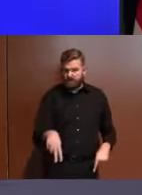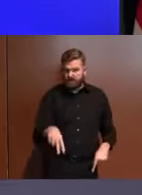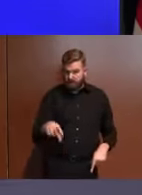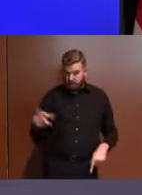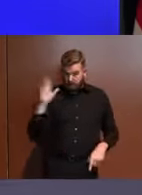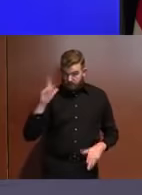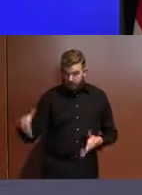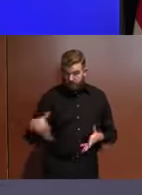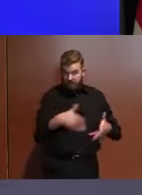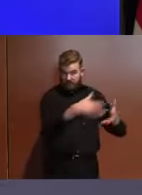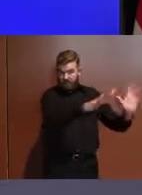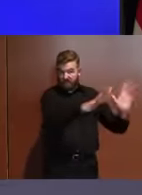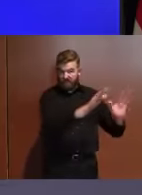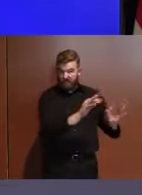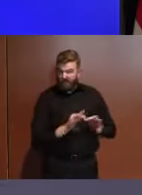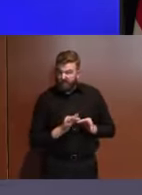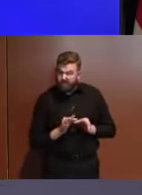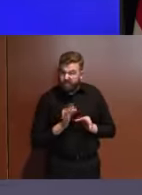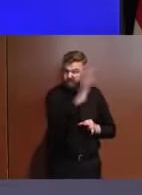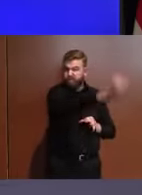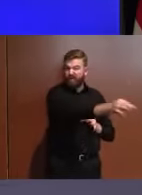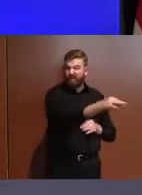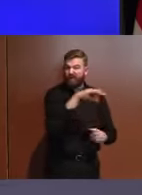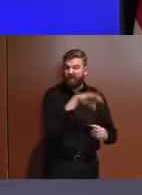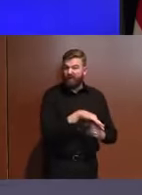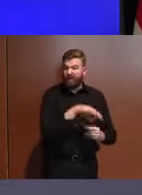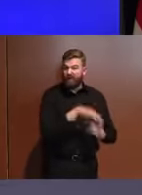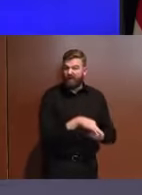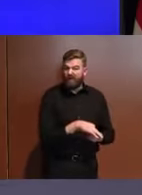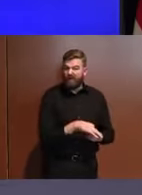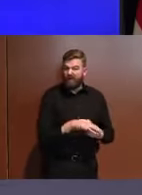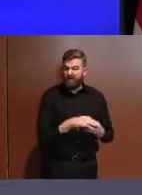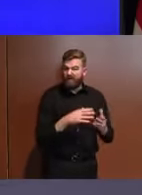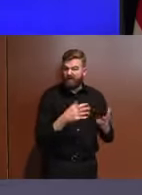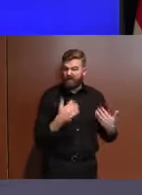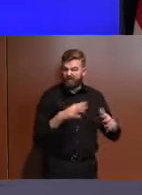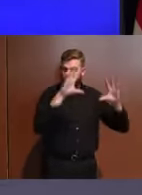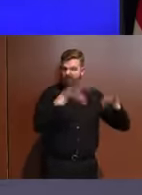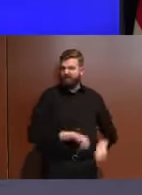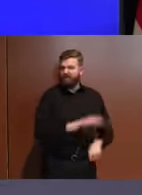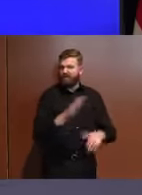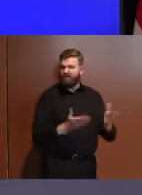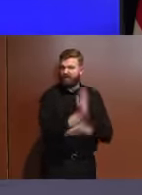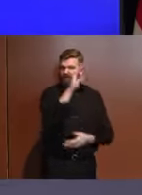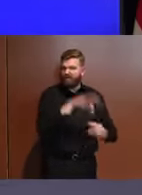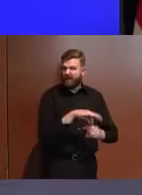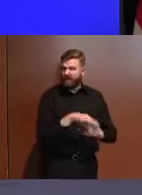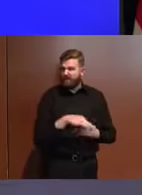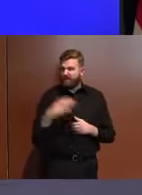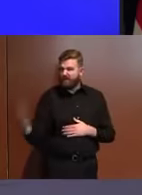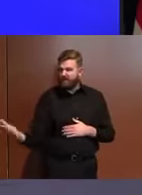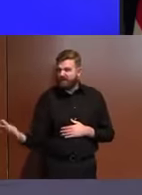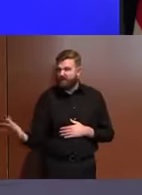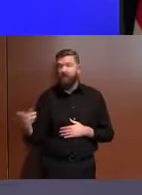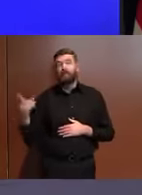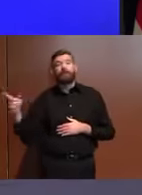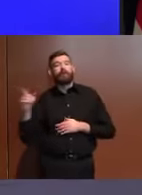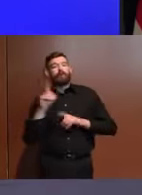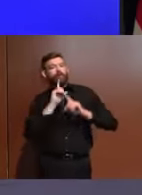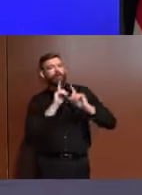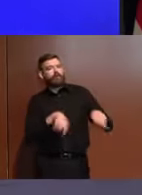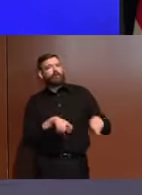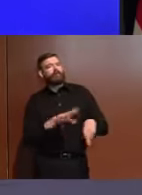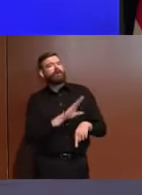disenfranchisement? I'm going to ask Matt to weigh in here 1 second. I'm going to say I've got nothing new for you on the Board of Ed, even though if I promised you I'd have something by next week, then